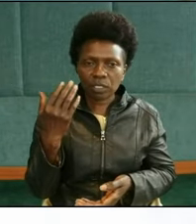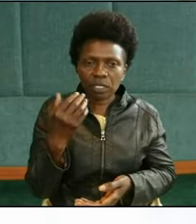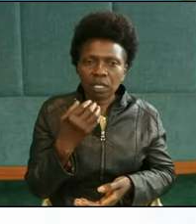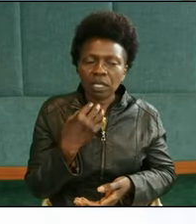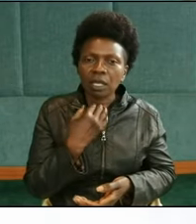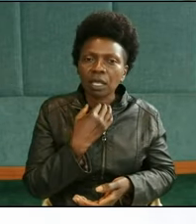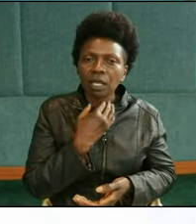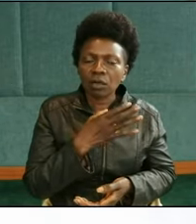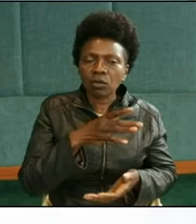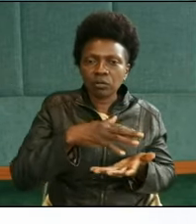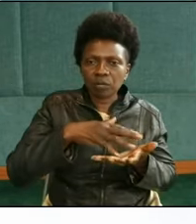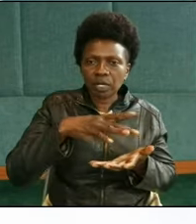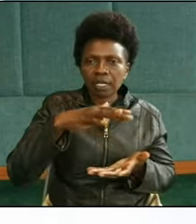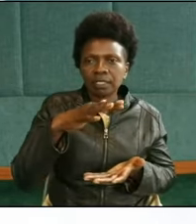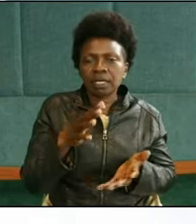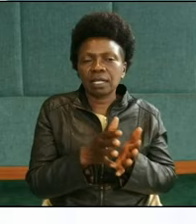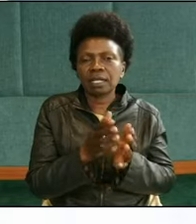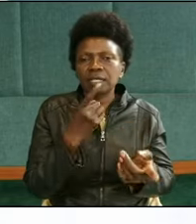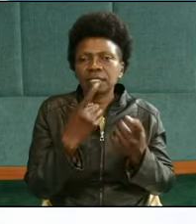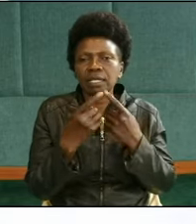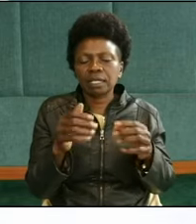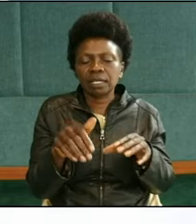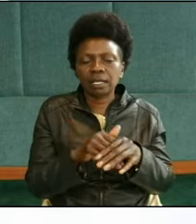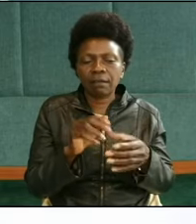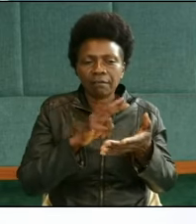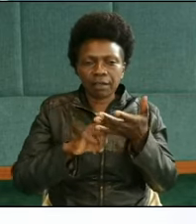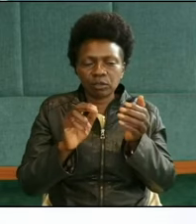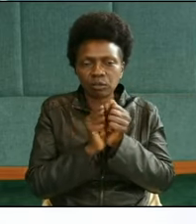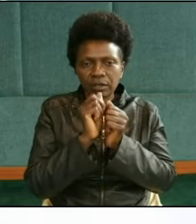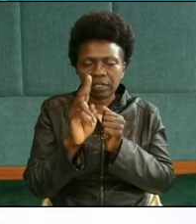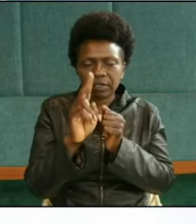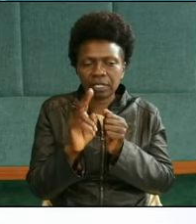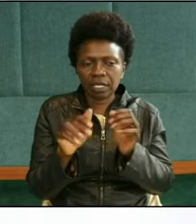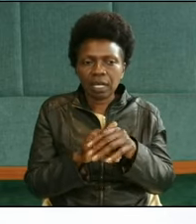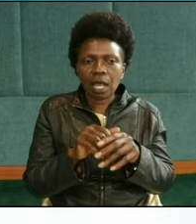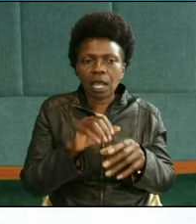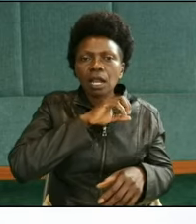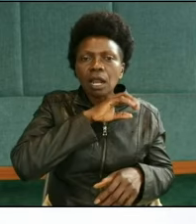praise. And they said in verse 12, in a loud voice,